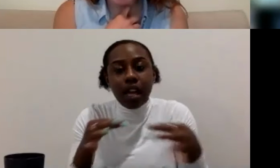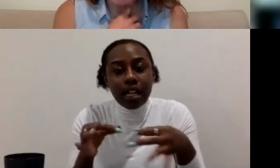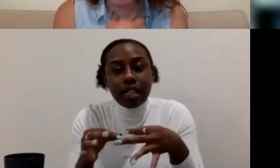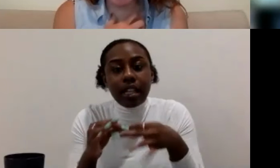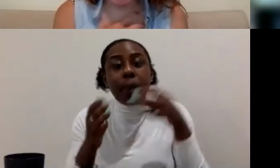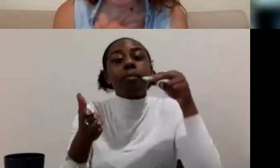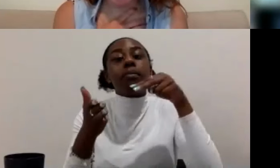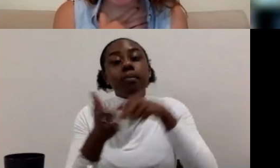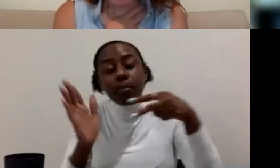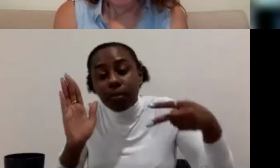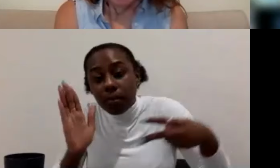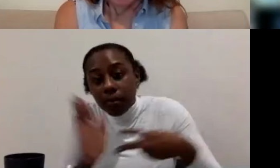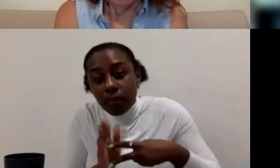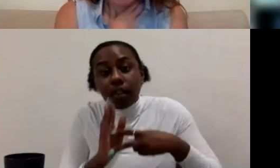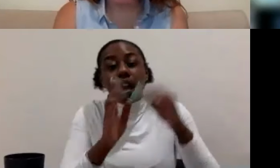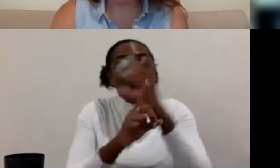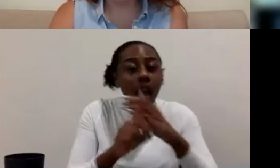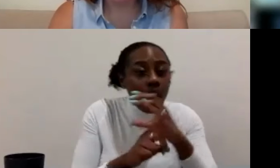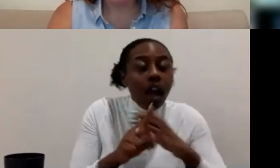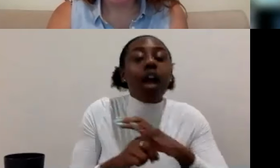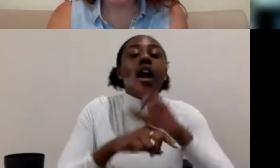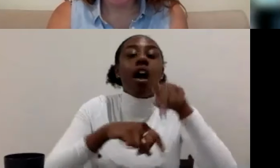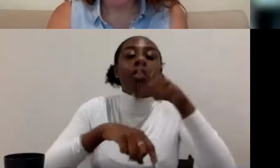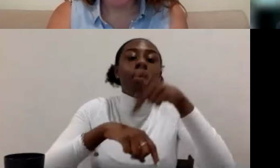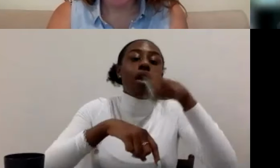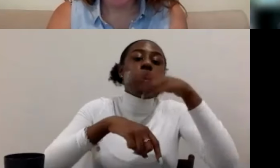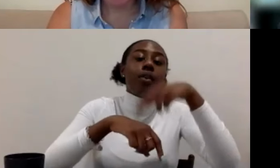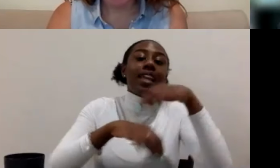independence movement and how it was very similar tactics around